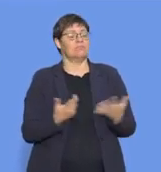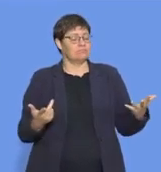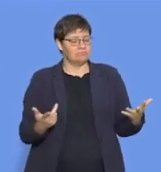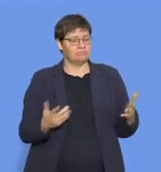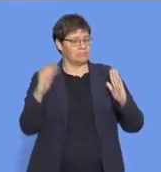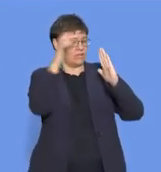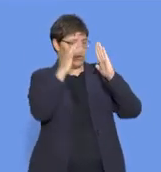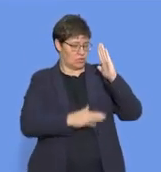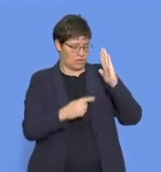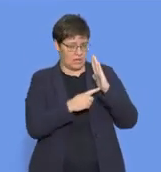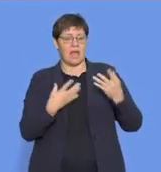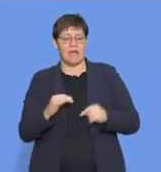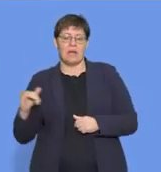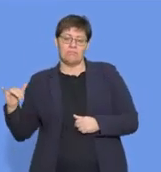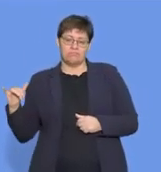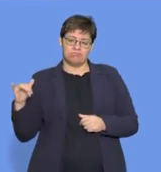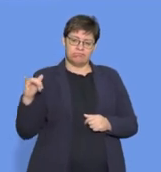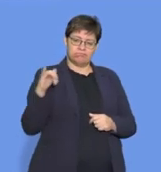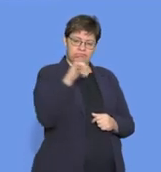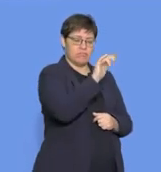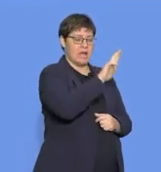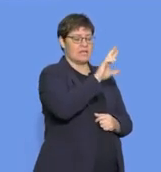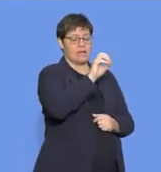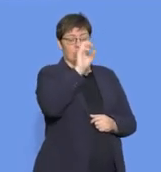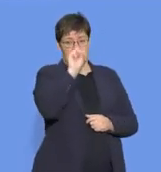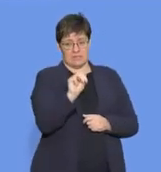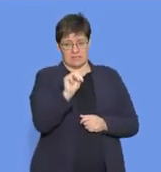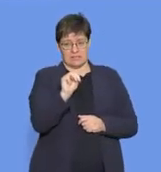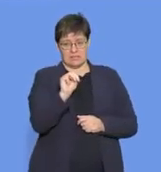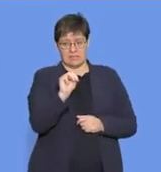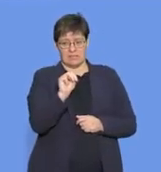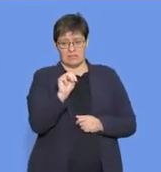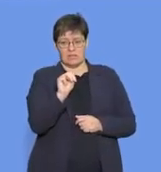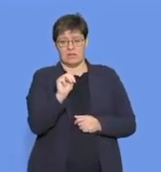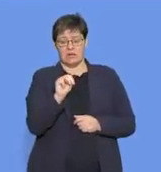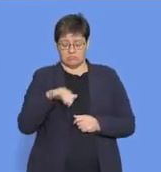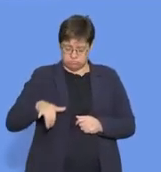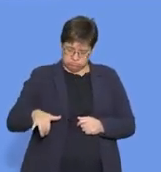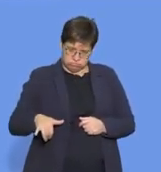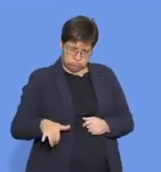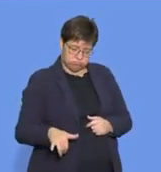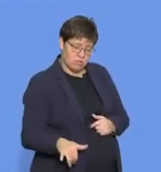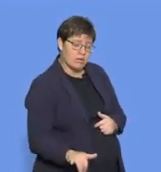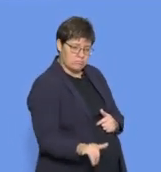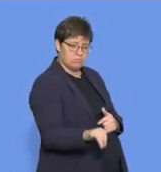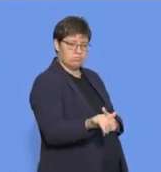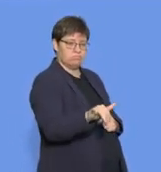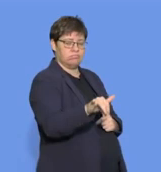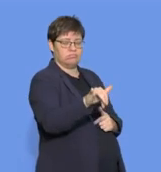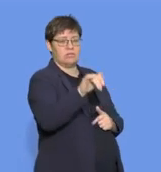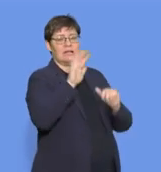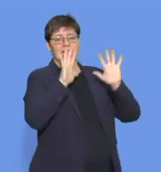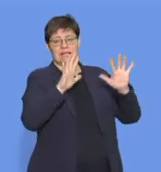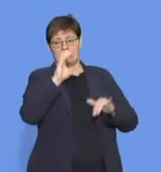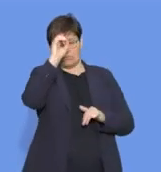Okay, here's a contextual question. We have a plane that travels 800 meters along a runway before taking off at